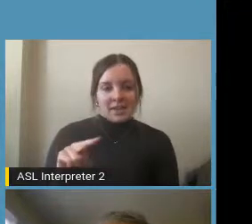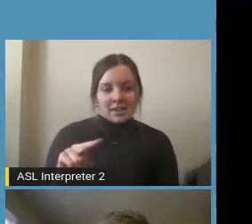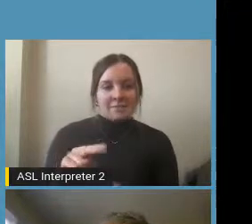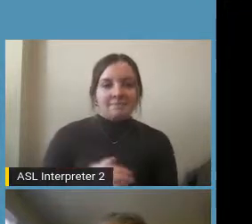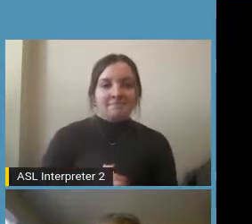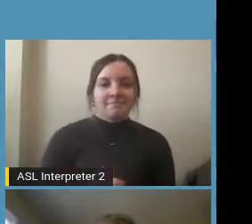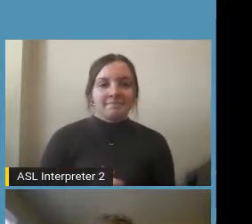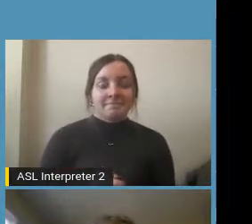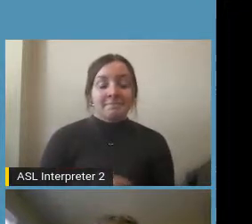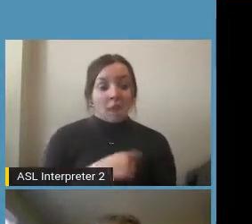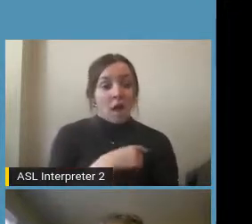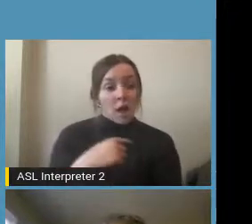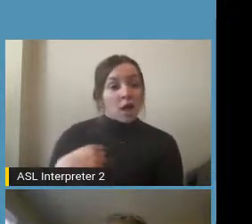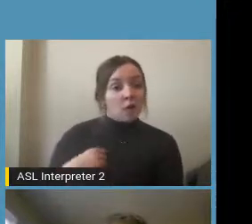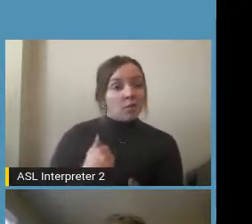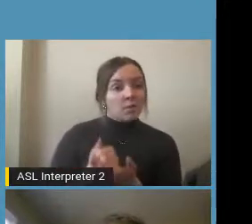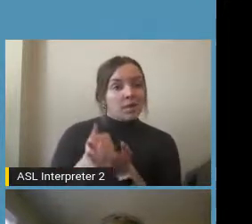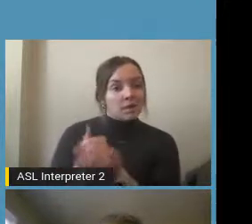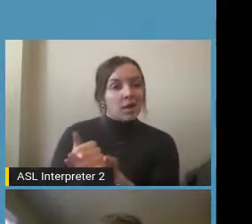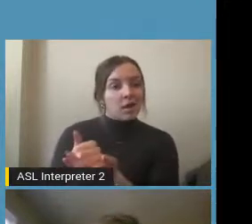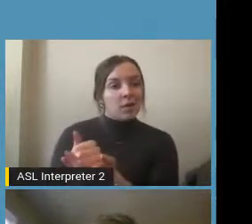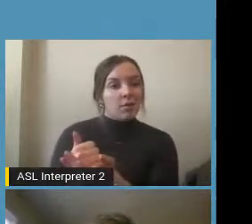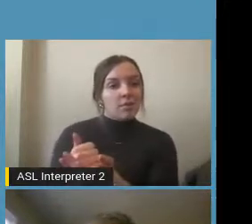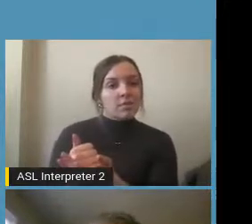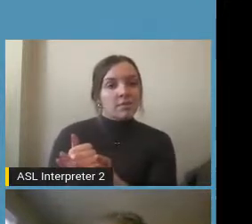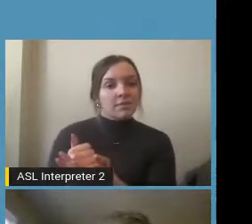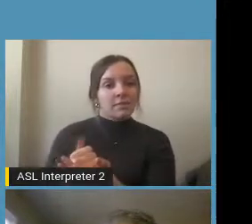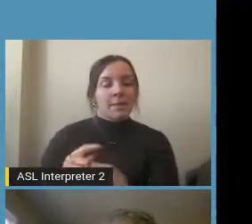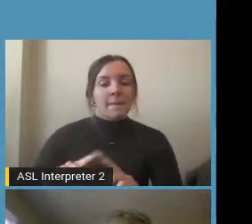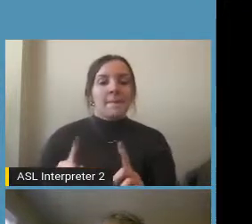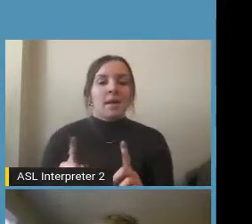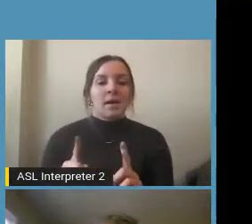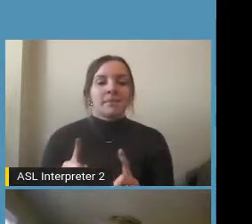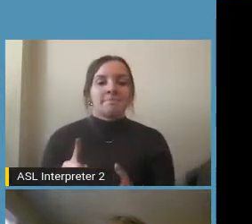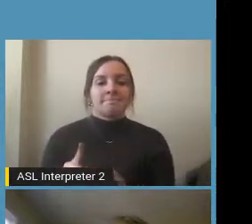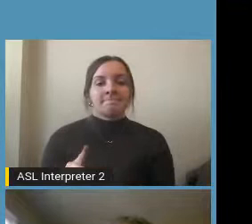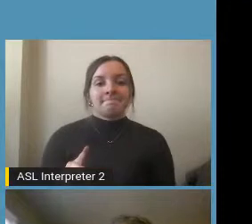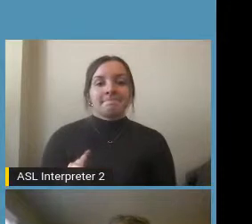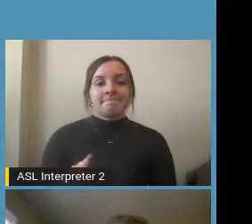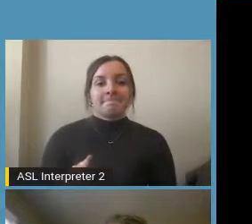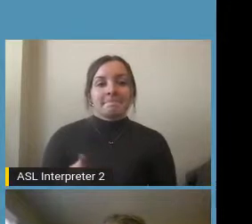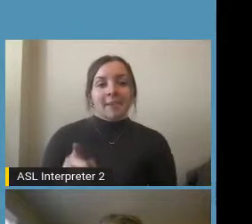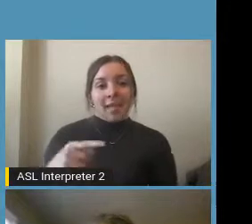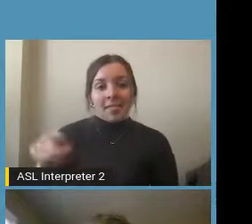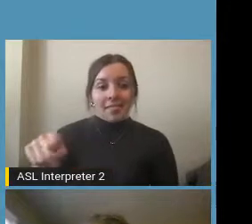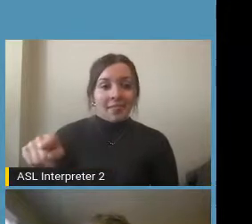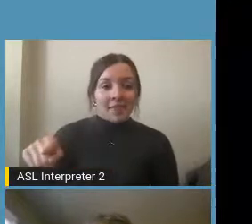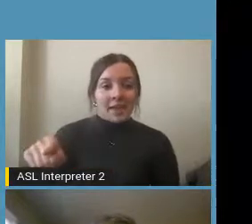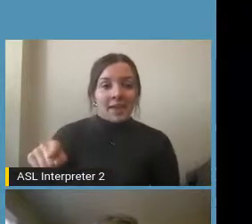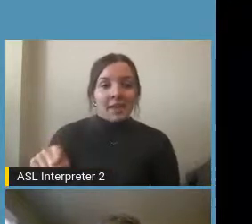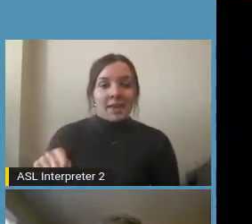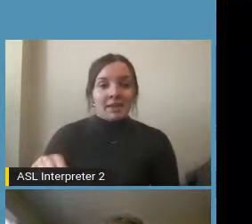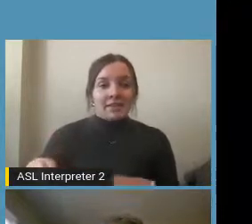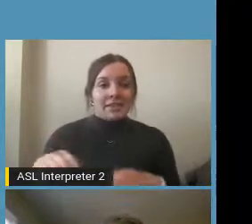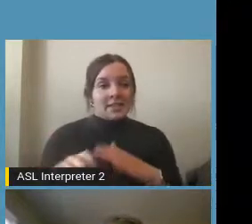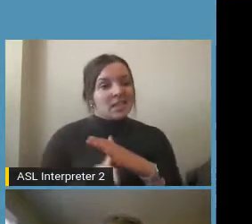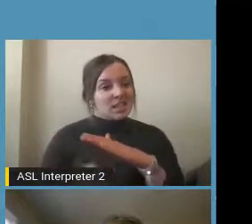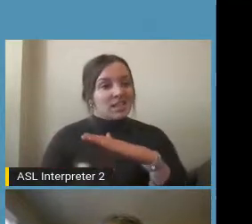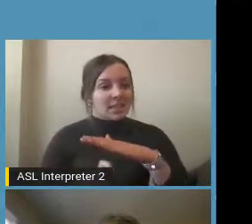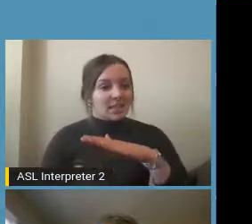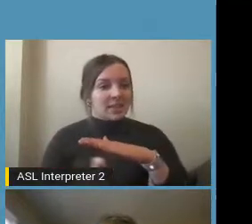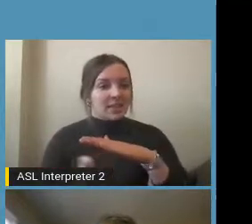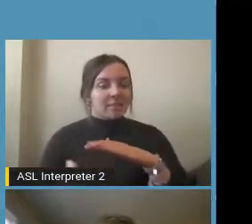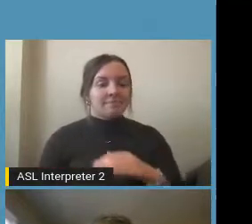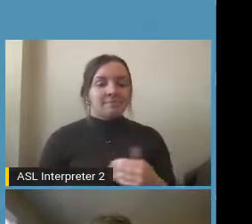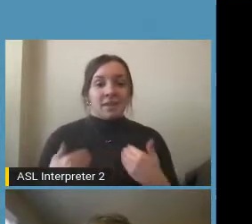help with making the media-friendly files, but they did all of that scanning. You notice there was 4 different scanners they used. One was